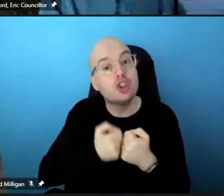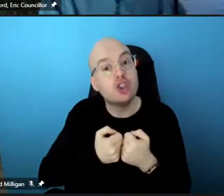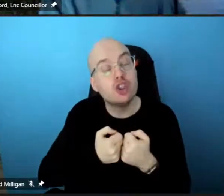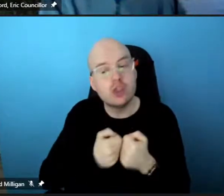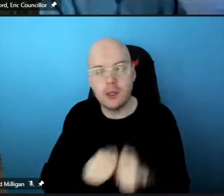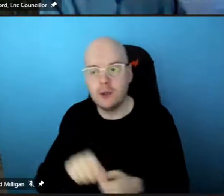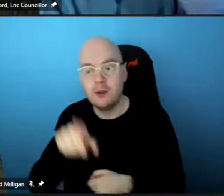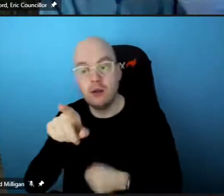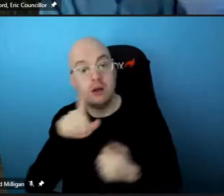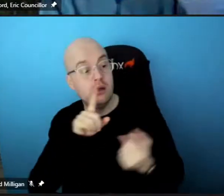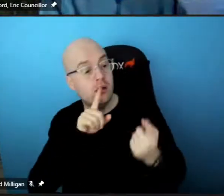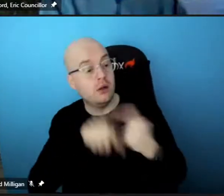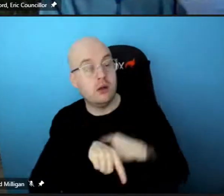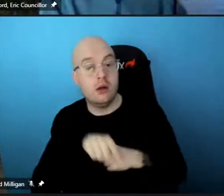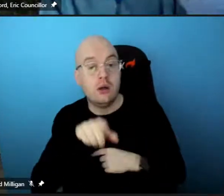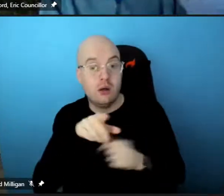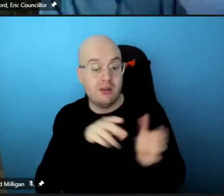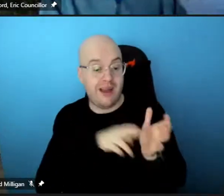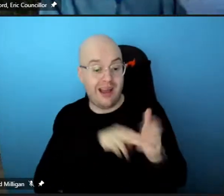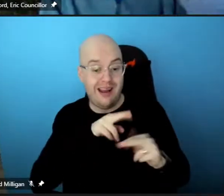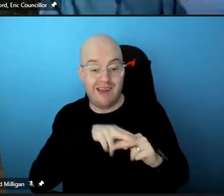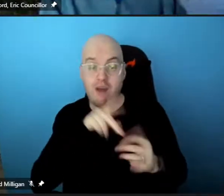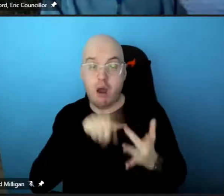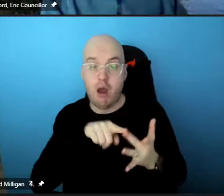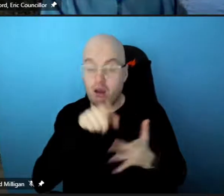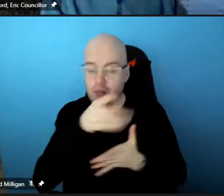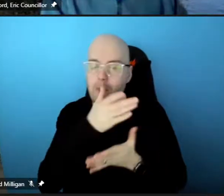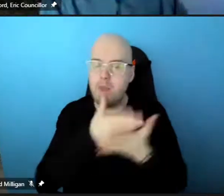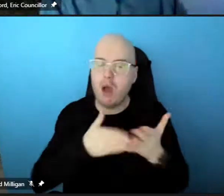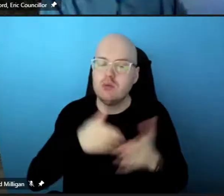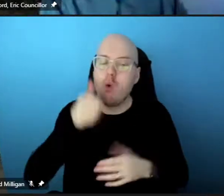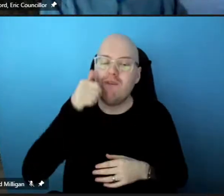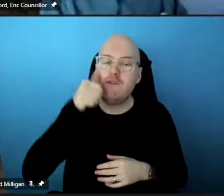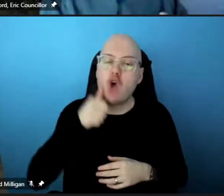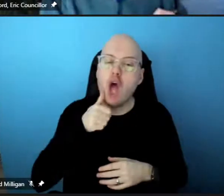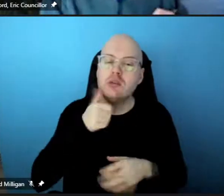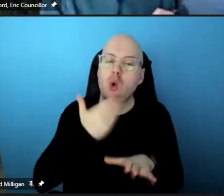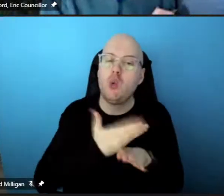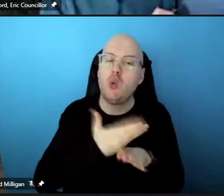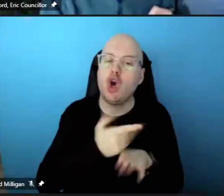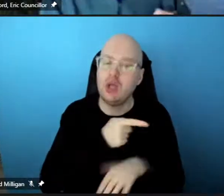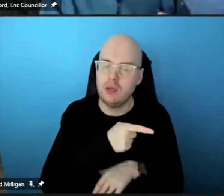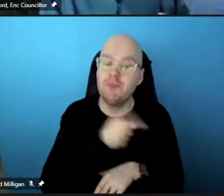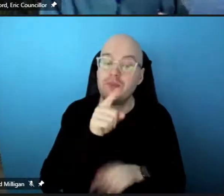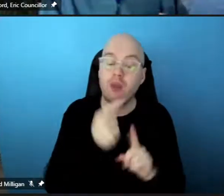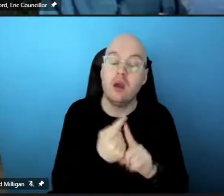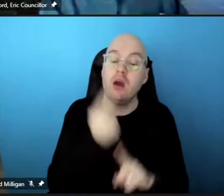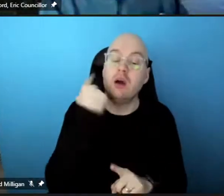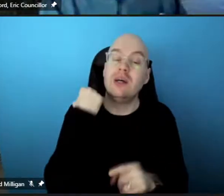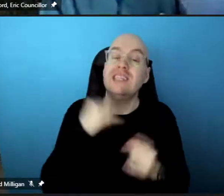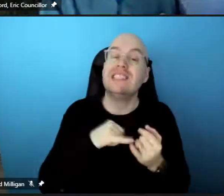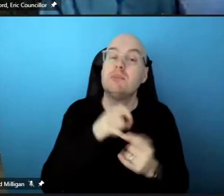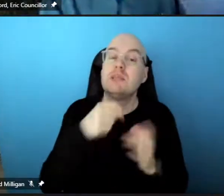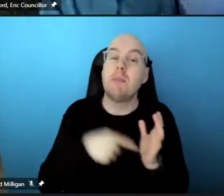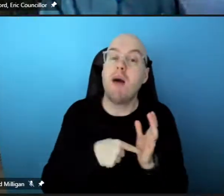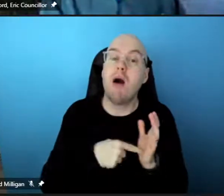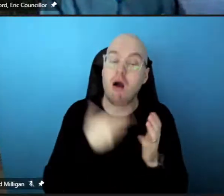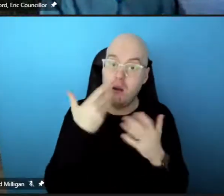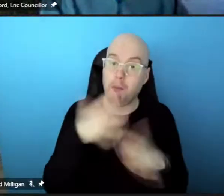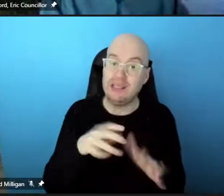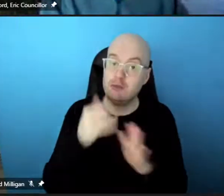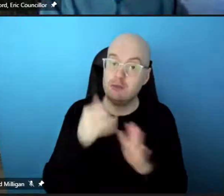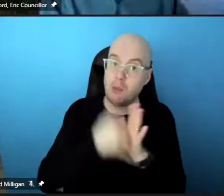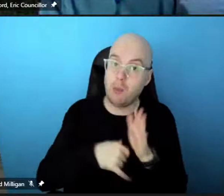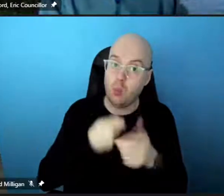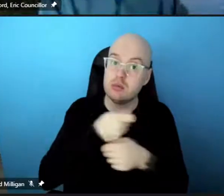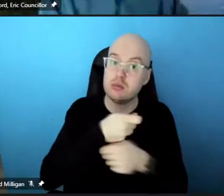NFI is part of the fraud work that we undertake. Back in September, we brought our report to the committee, which set out a